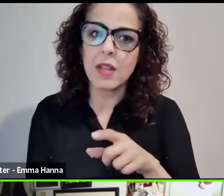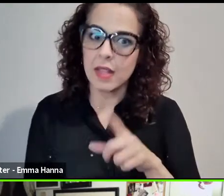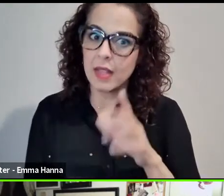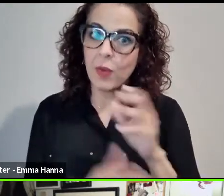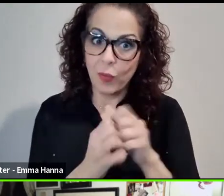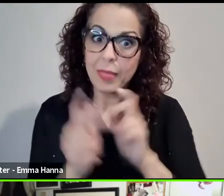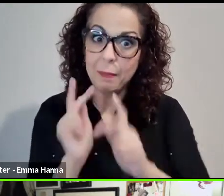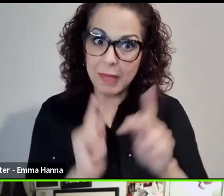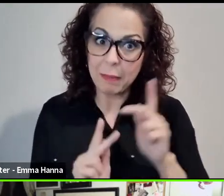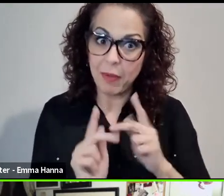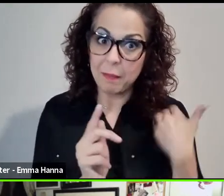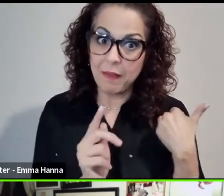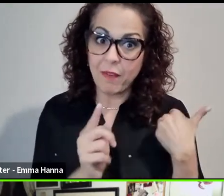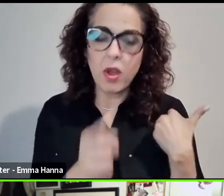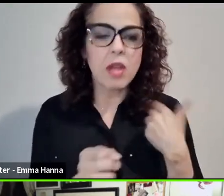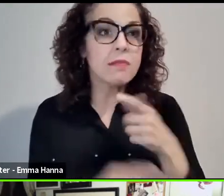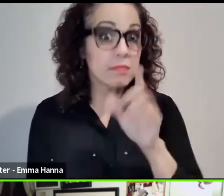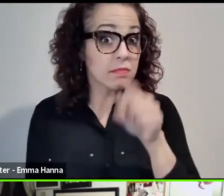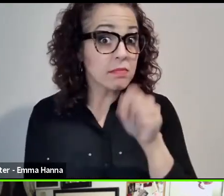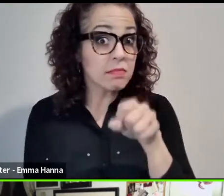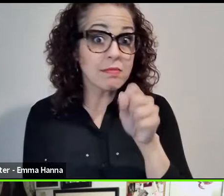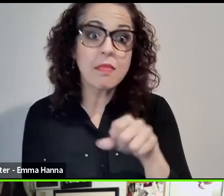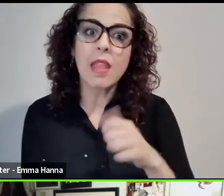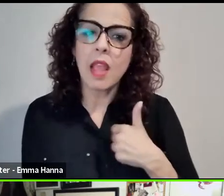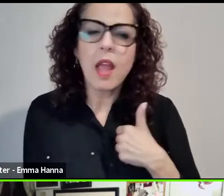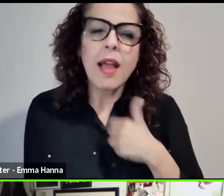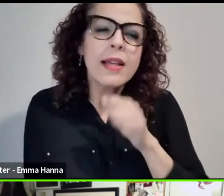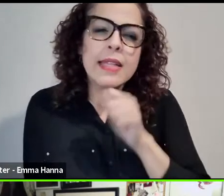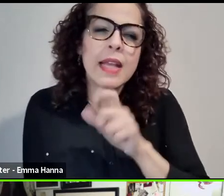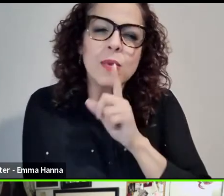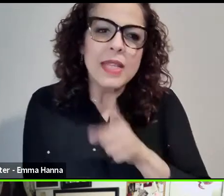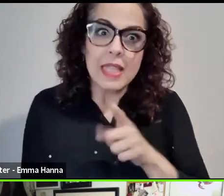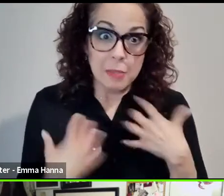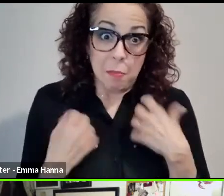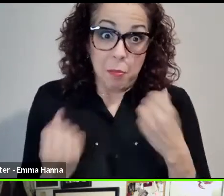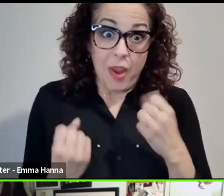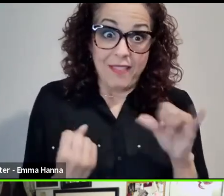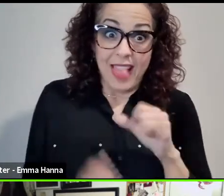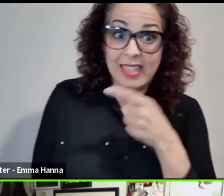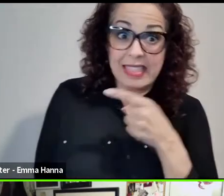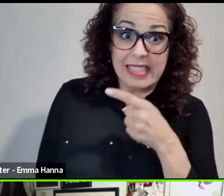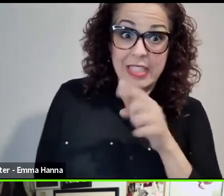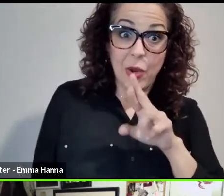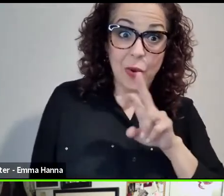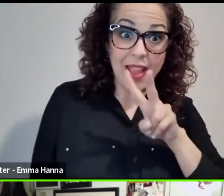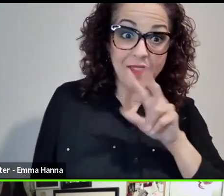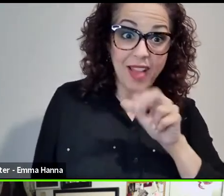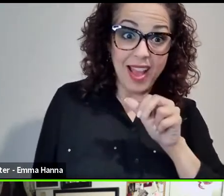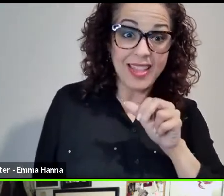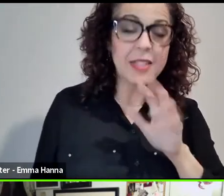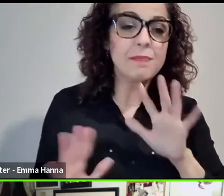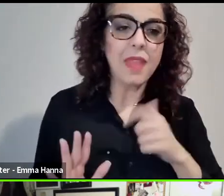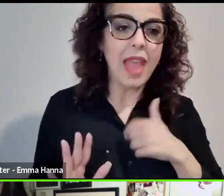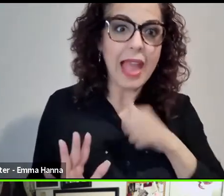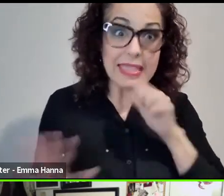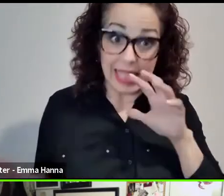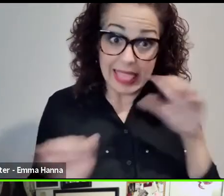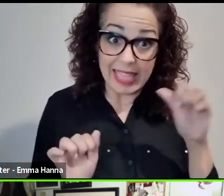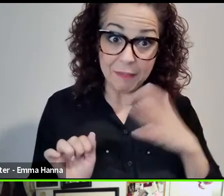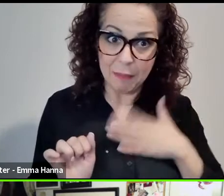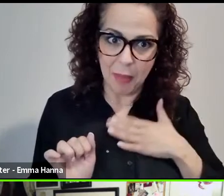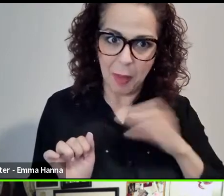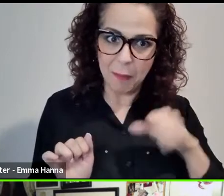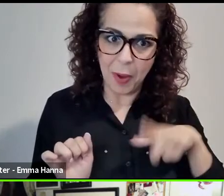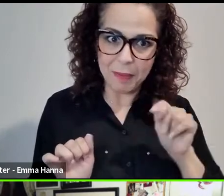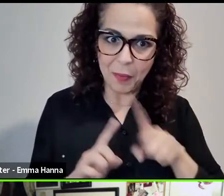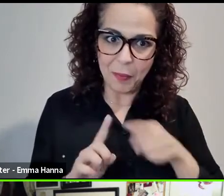I did a series. I was not quite as brave as Reva was in that I did not leave my apartment when it was